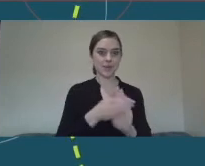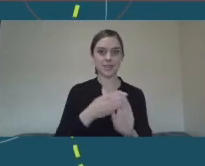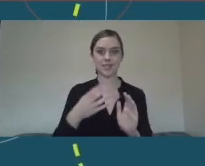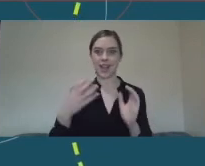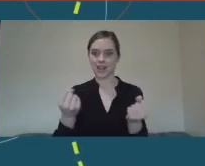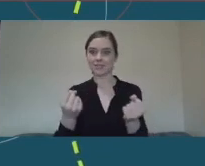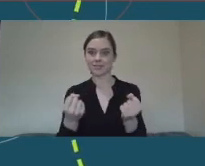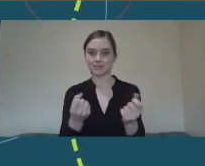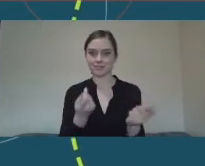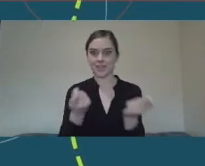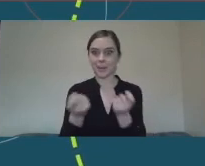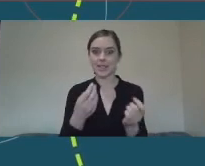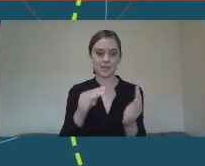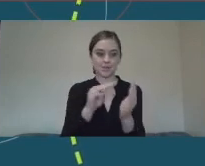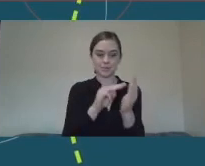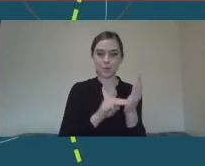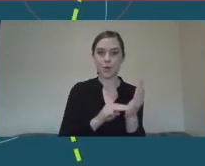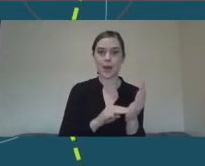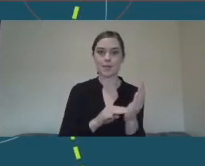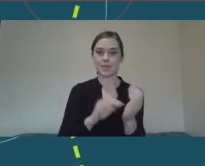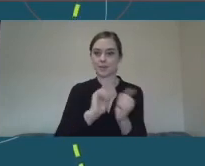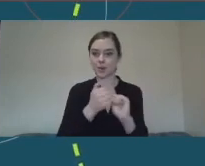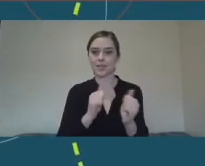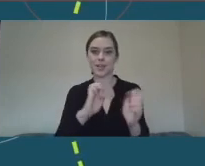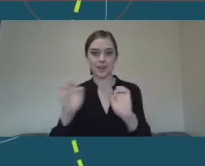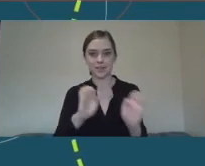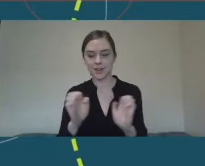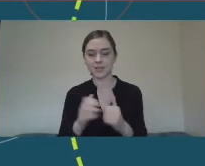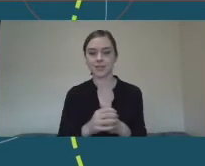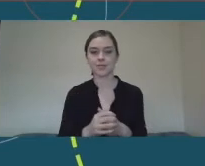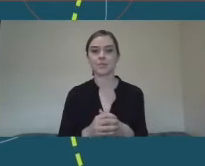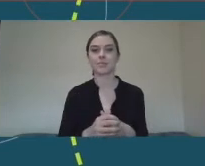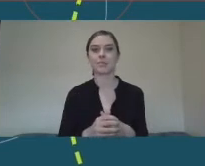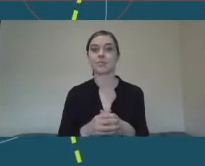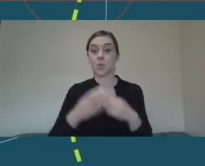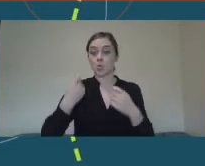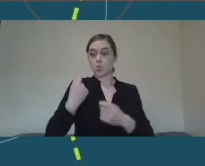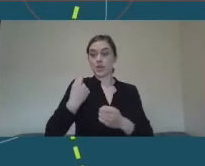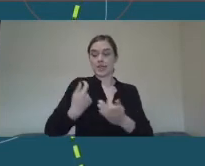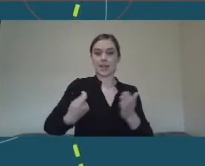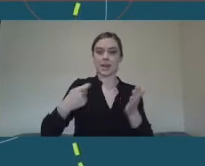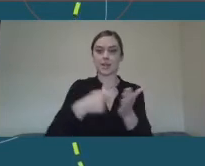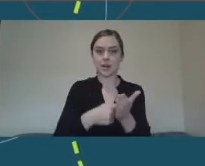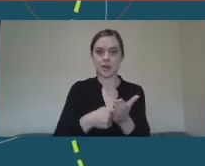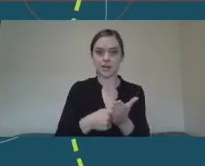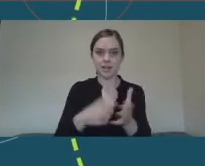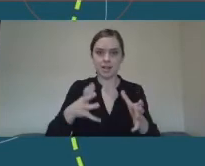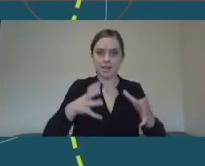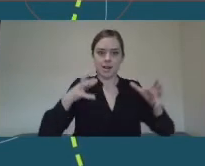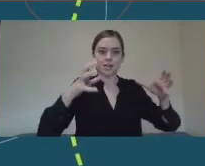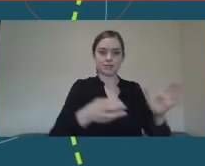programs, but we also recently added on a very large universally designed